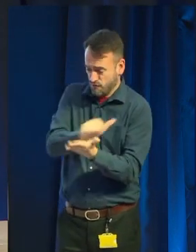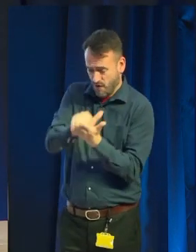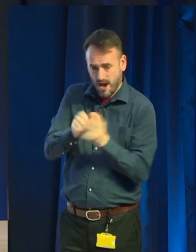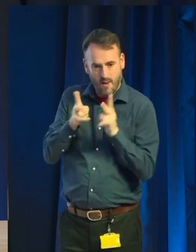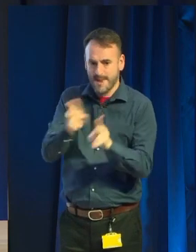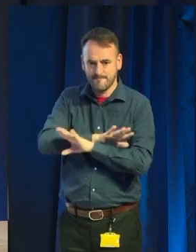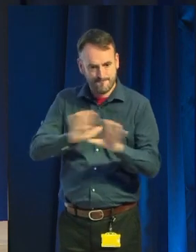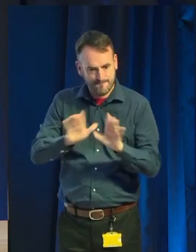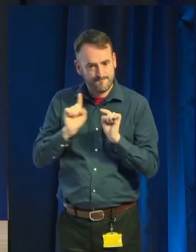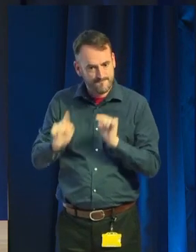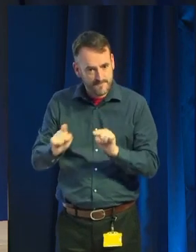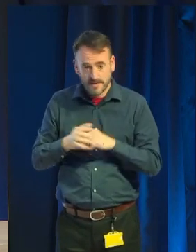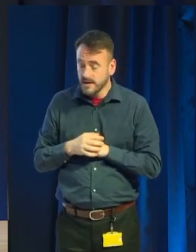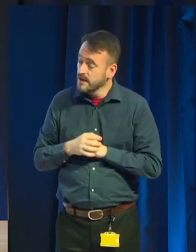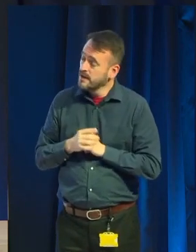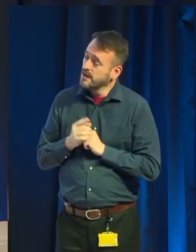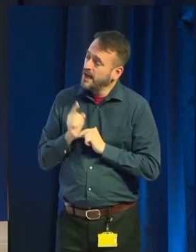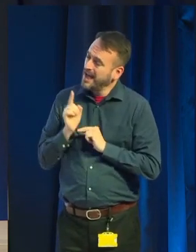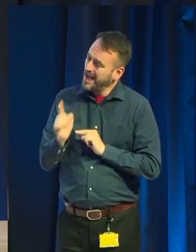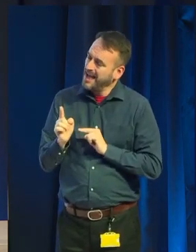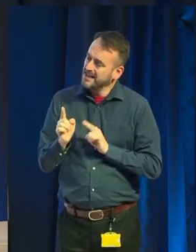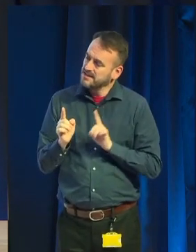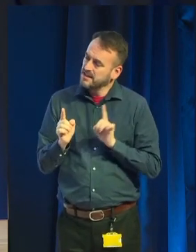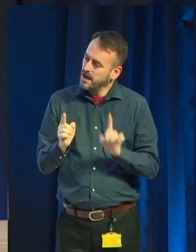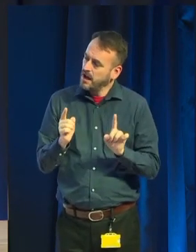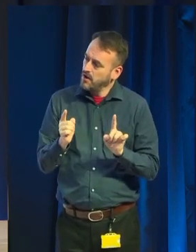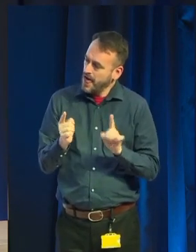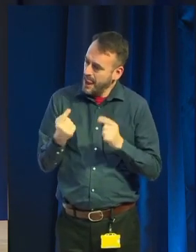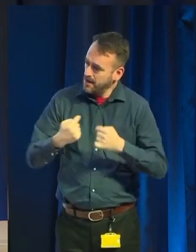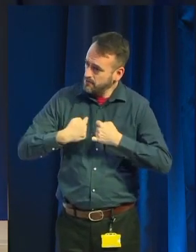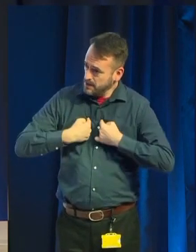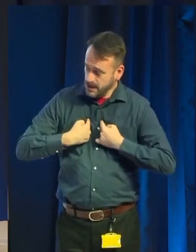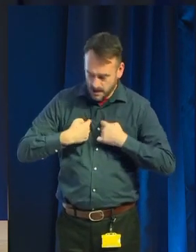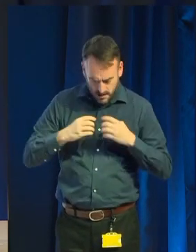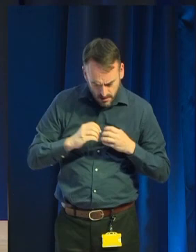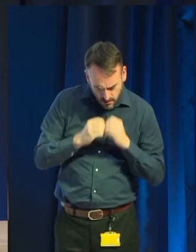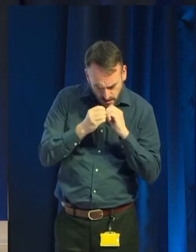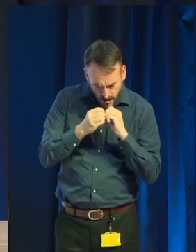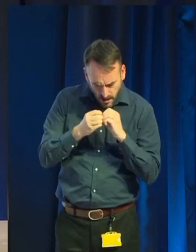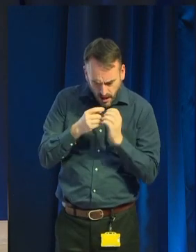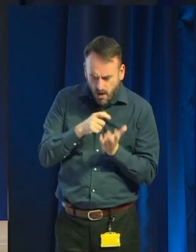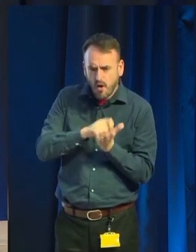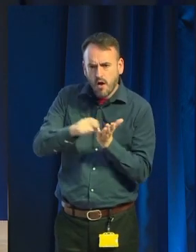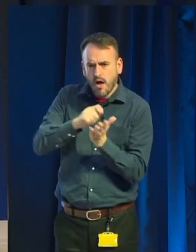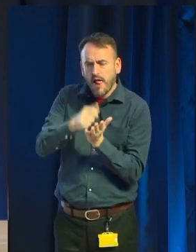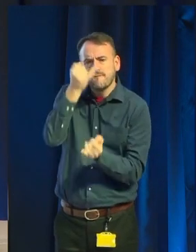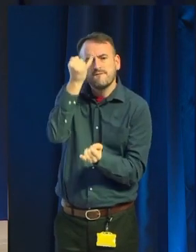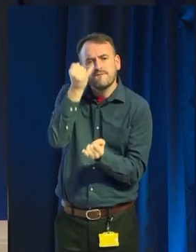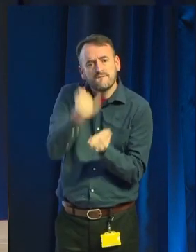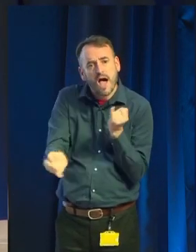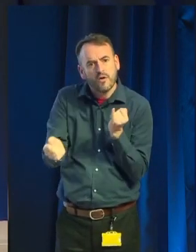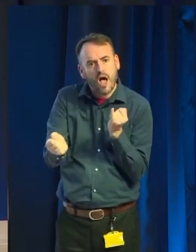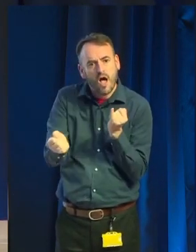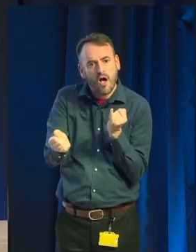situation also led me to write about the failures and the awkwardness of those moments.